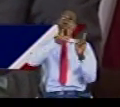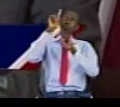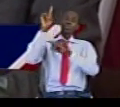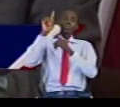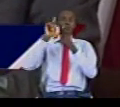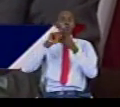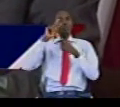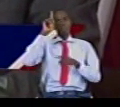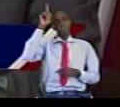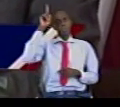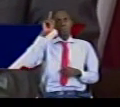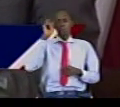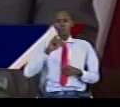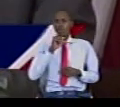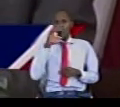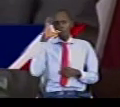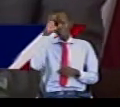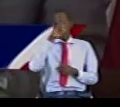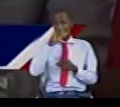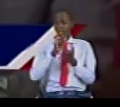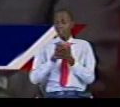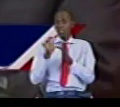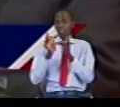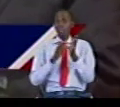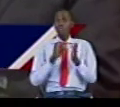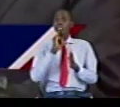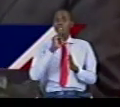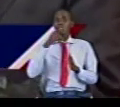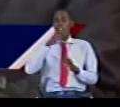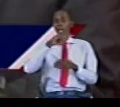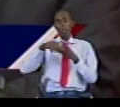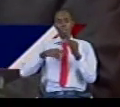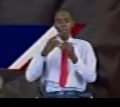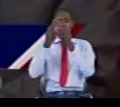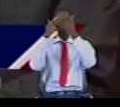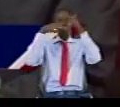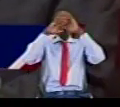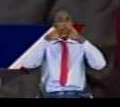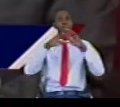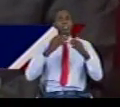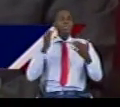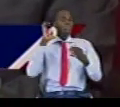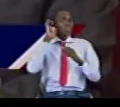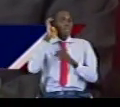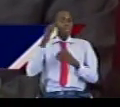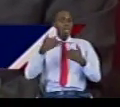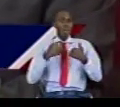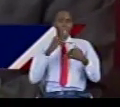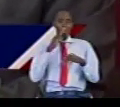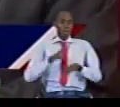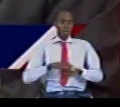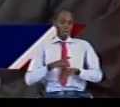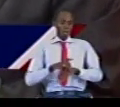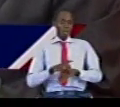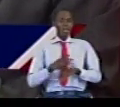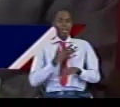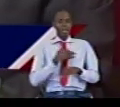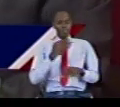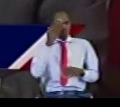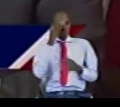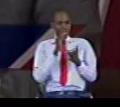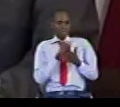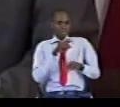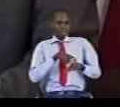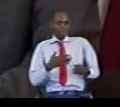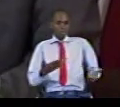he's talking about heaven. He's been on earth, and he says, now my time on earth is over. I says, now